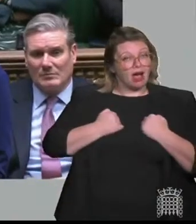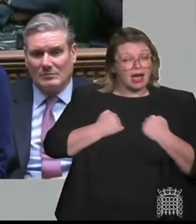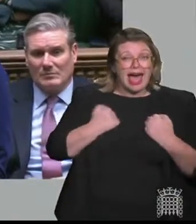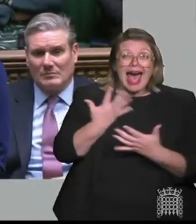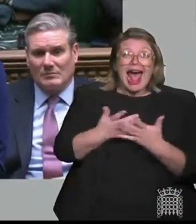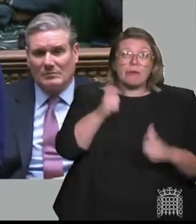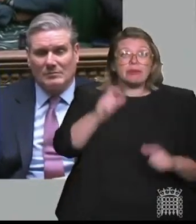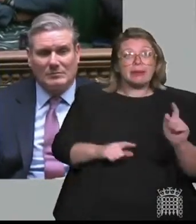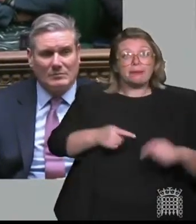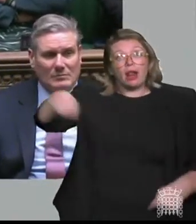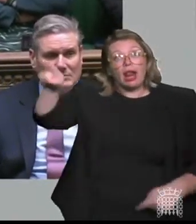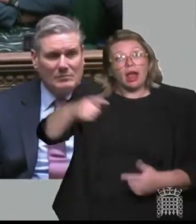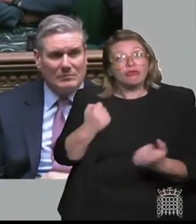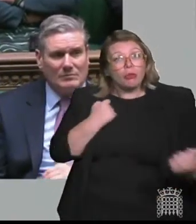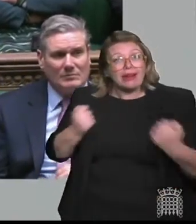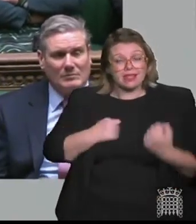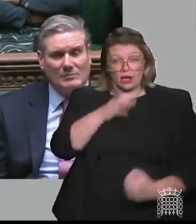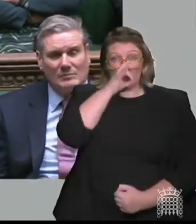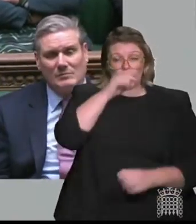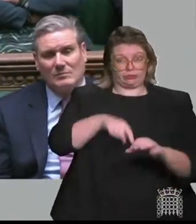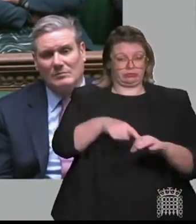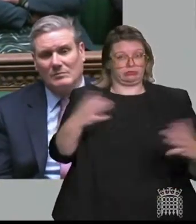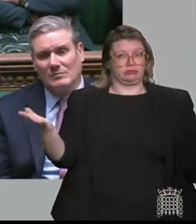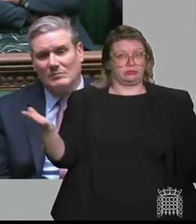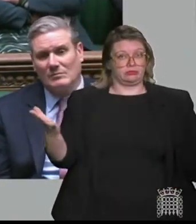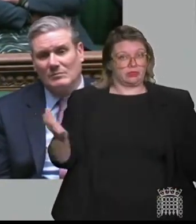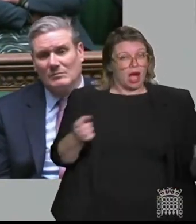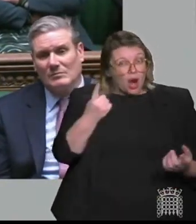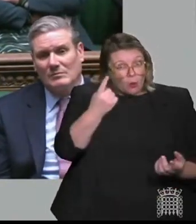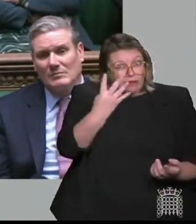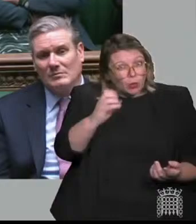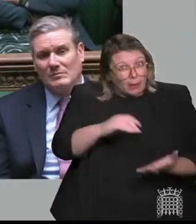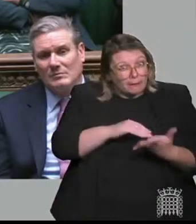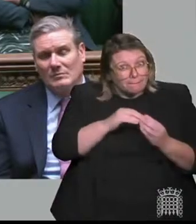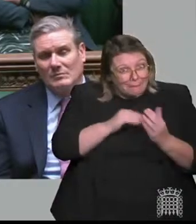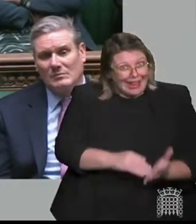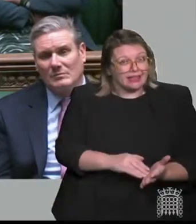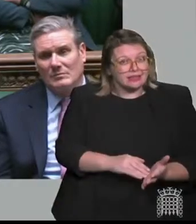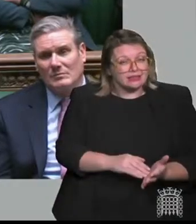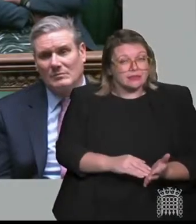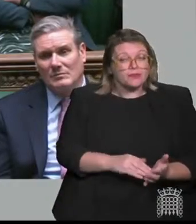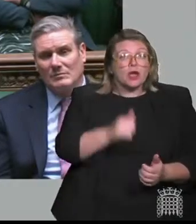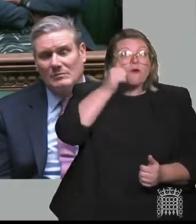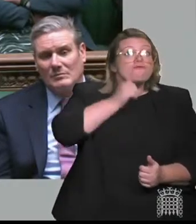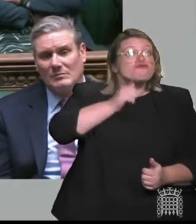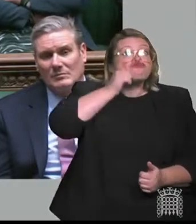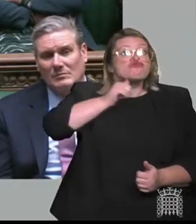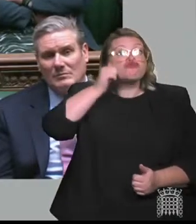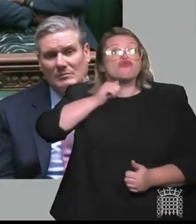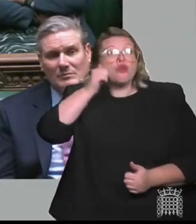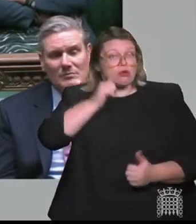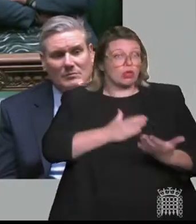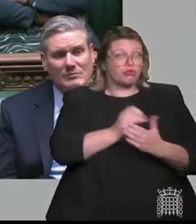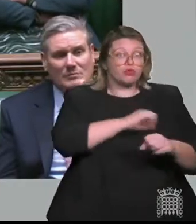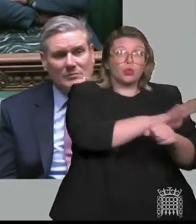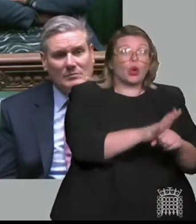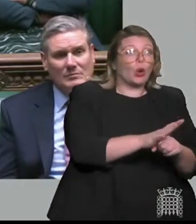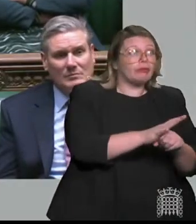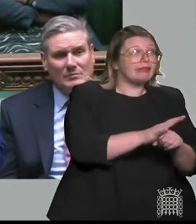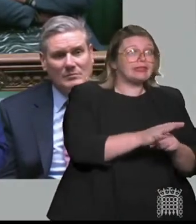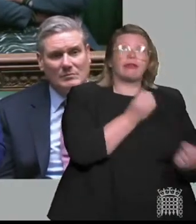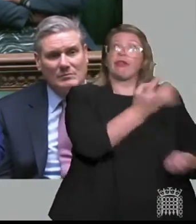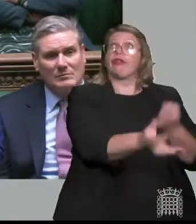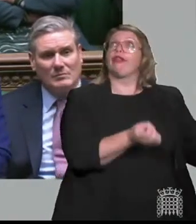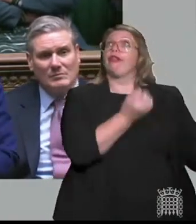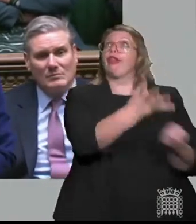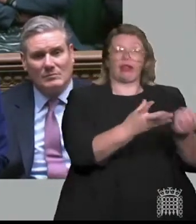there. £7.2 billion money lost on fraud during the pandemic, all those cheques signed up by the former Chancellor, the